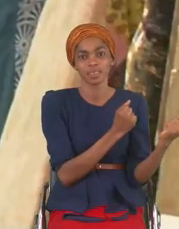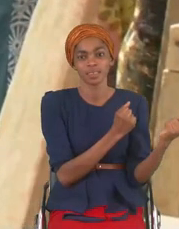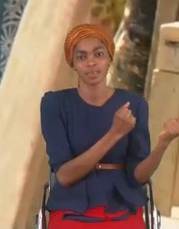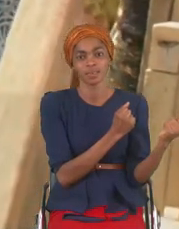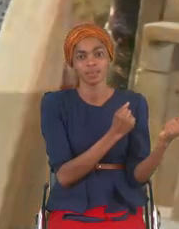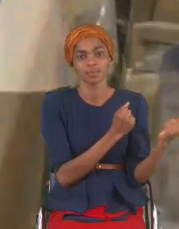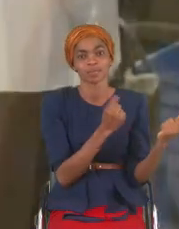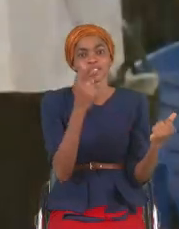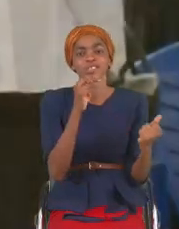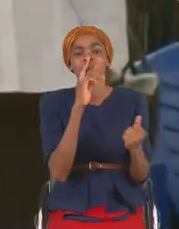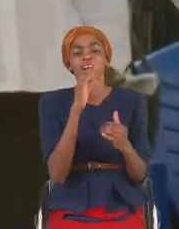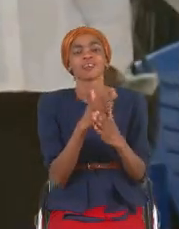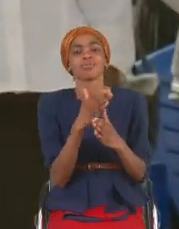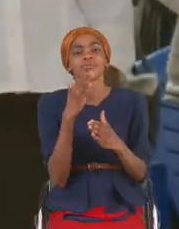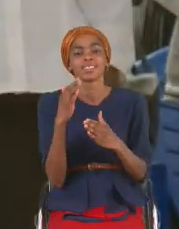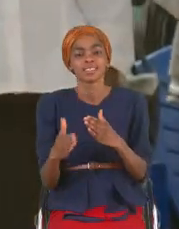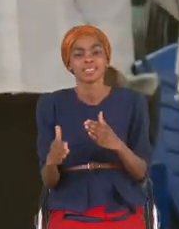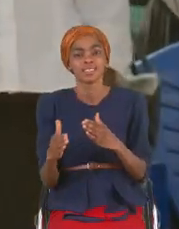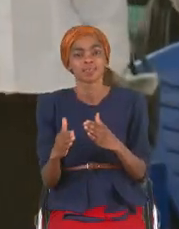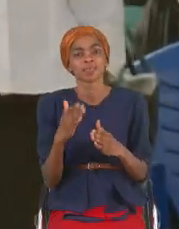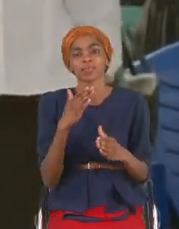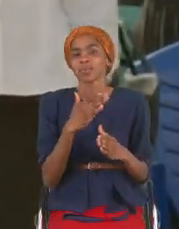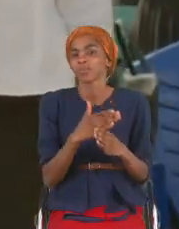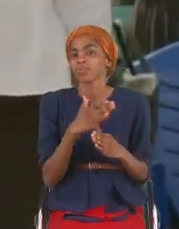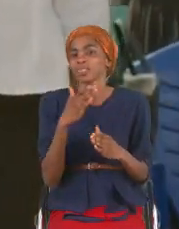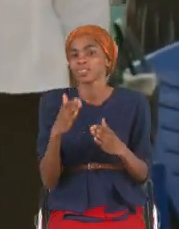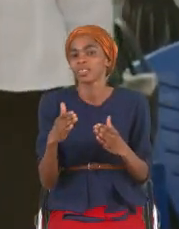You're totally, thoroughly